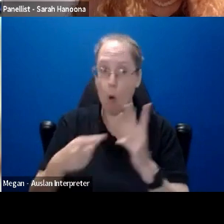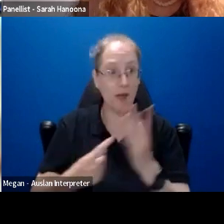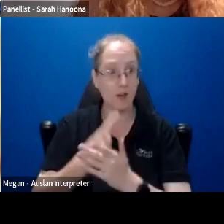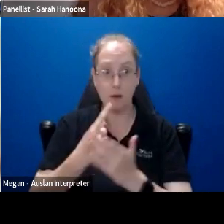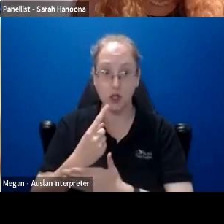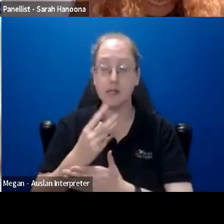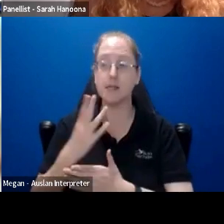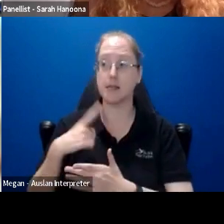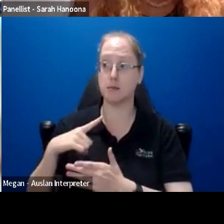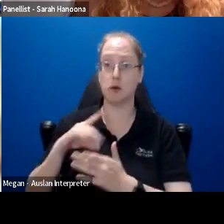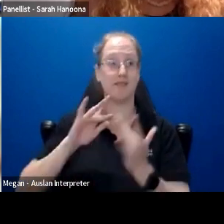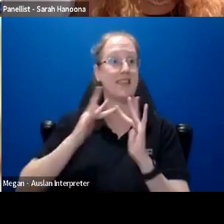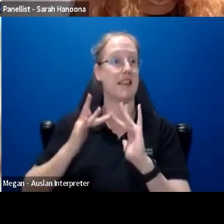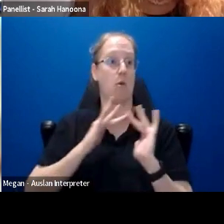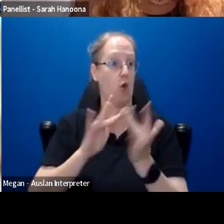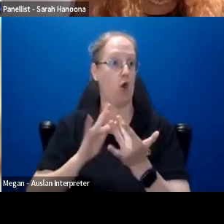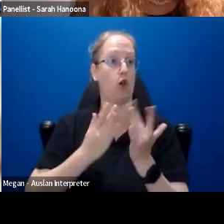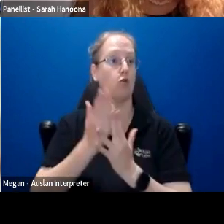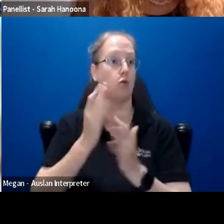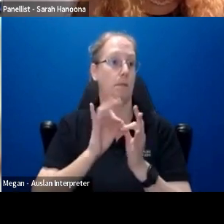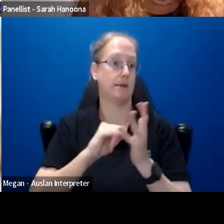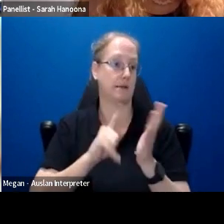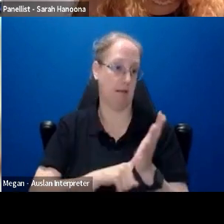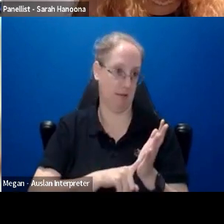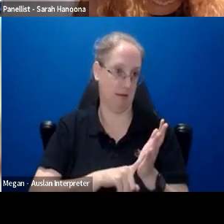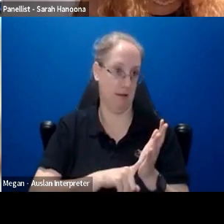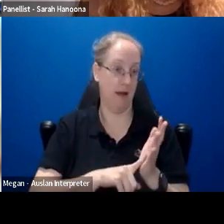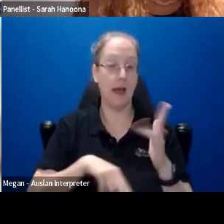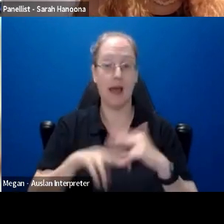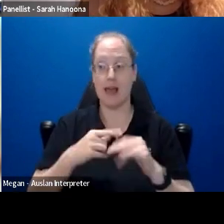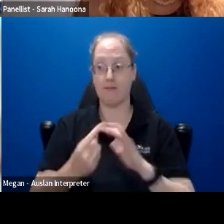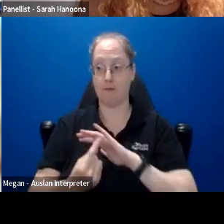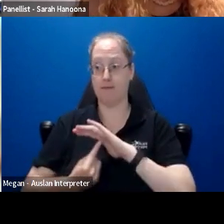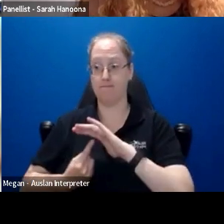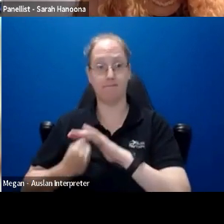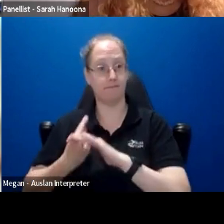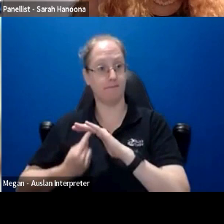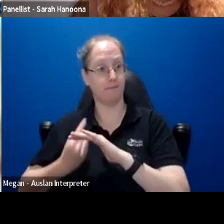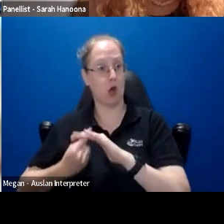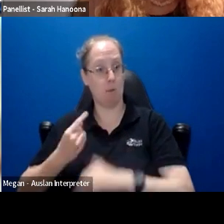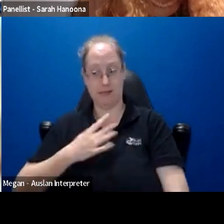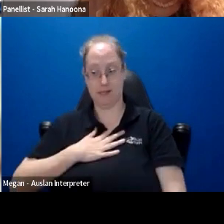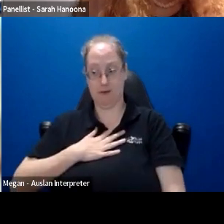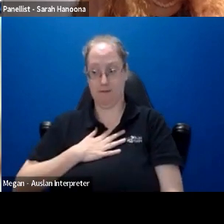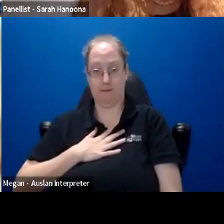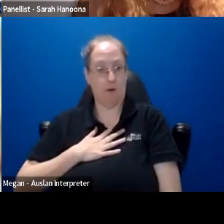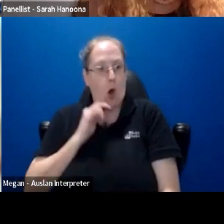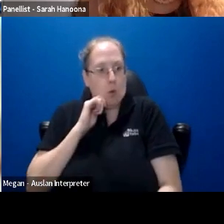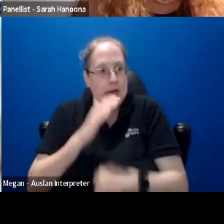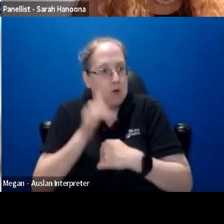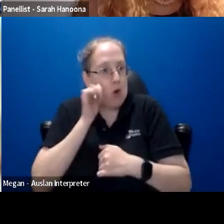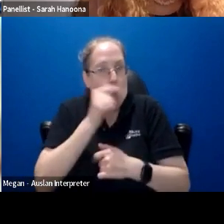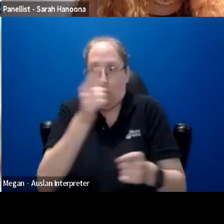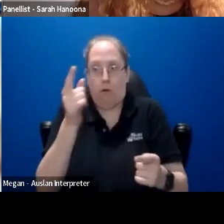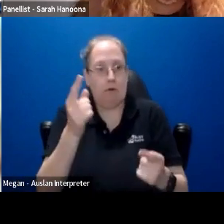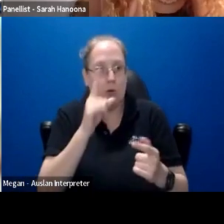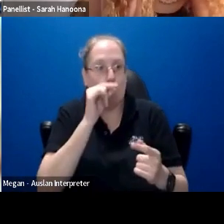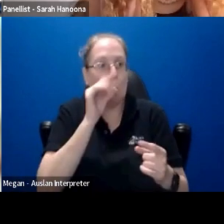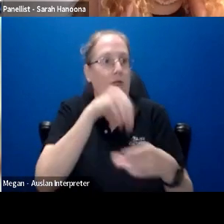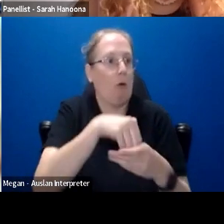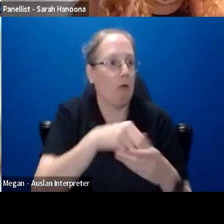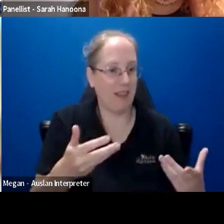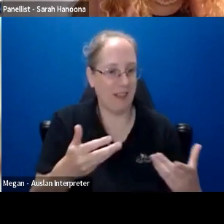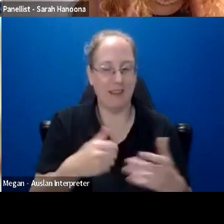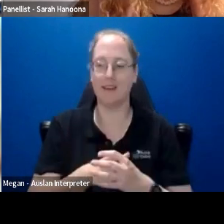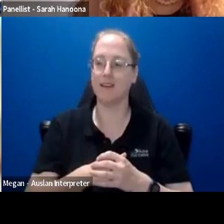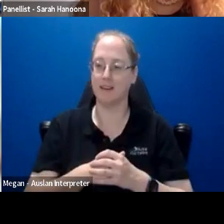network of joining the BSL, which if I stayed by myself, I couldn't have done this stuff. So joining